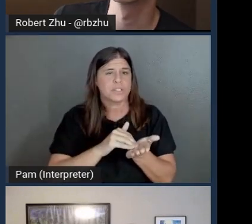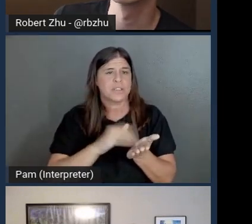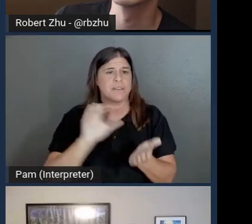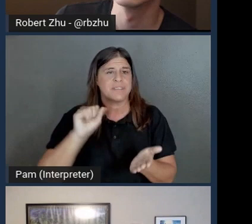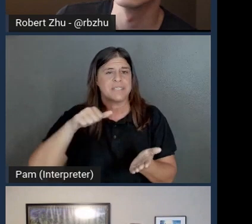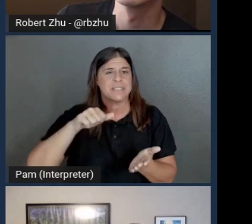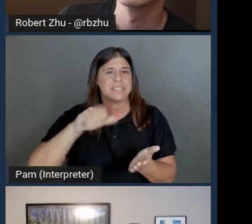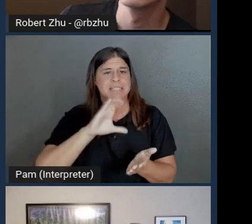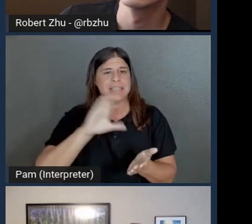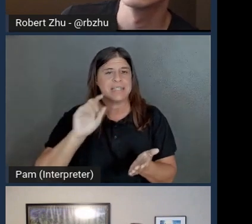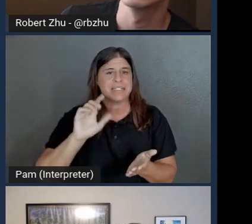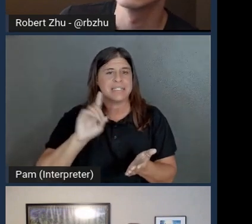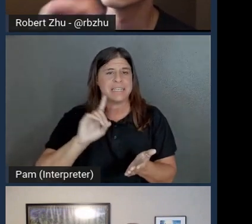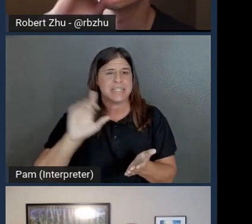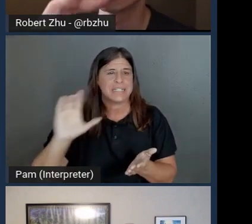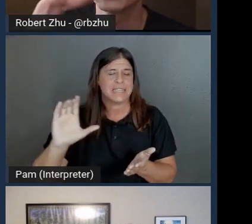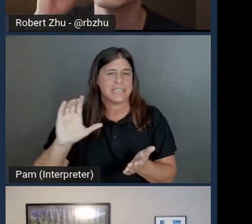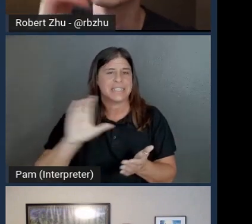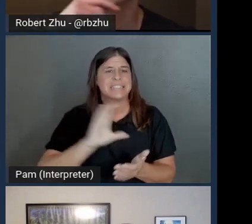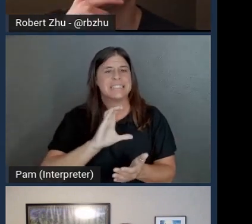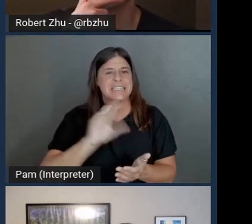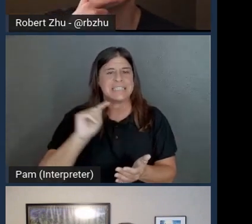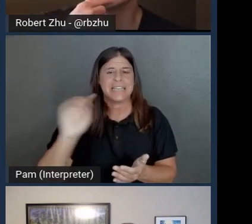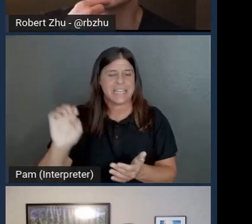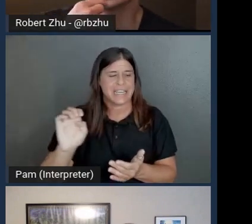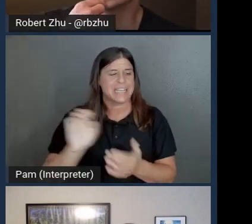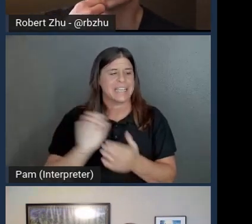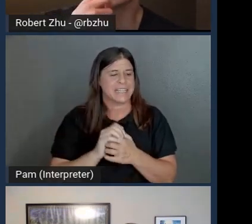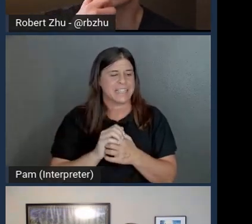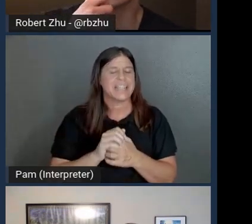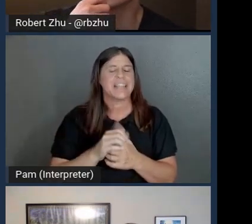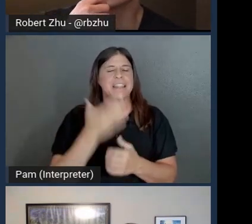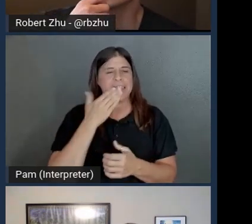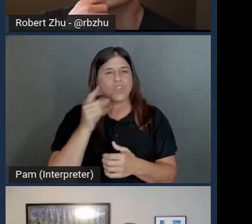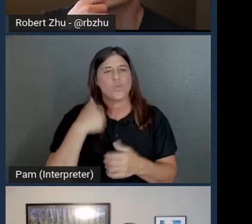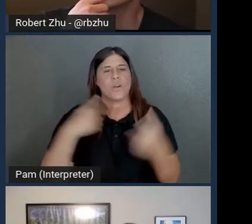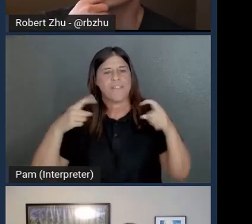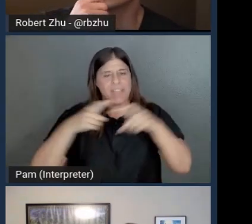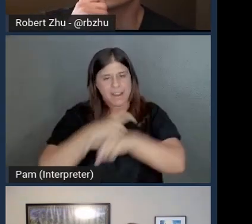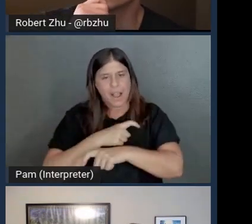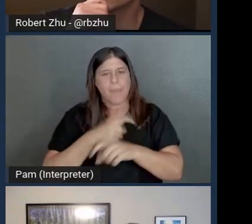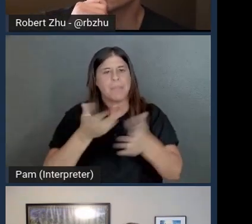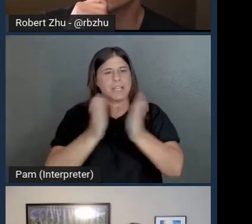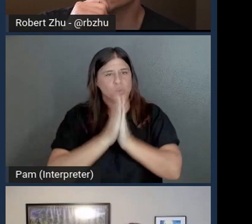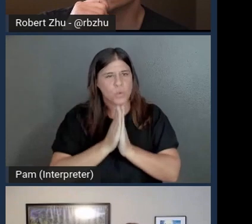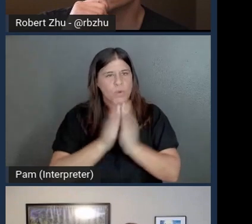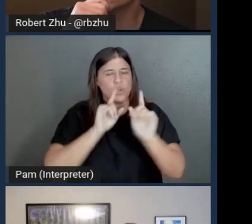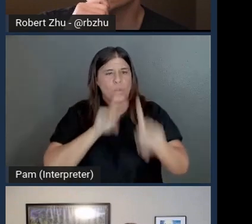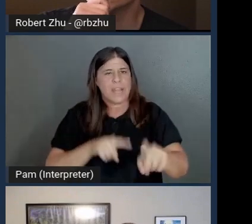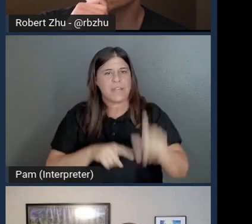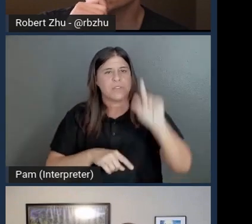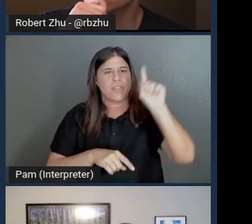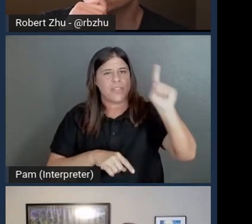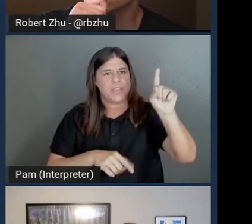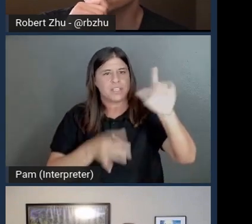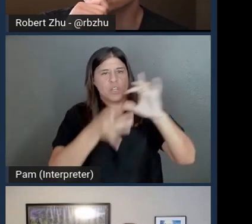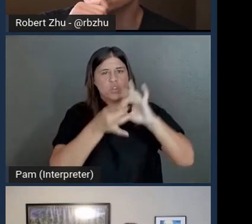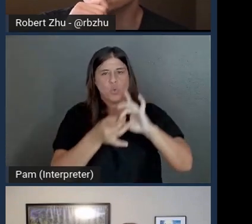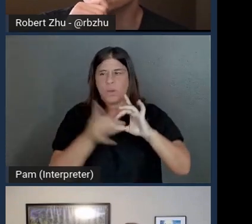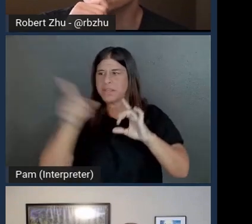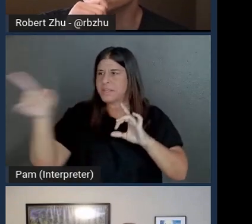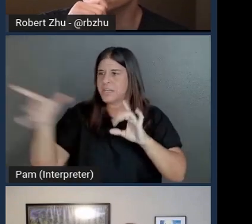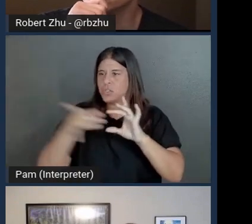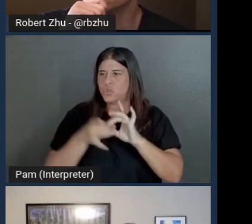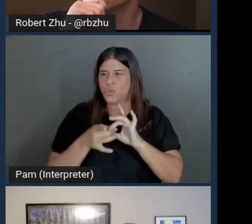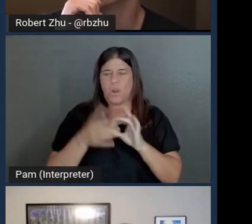thing, where you basically need to go in, create this complex query in order to be able to answer this by joining together the same table an